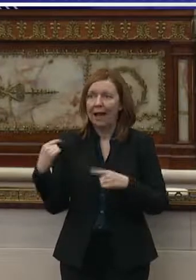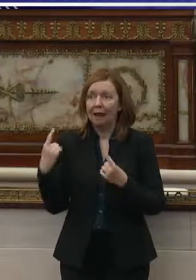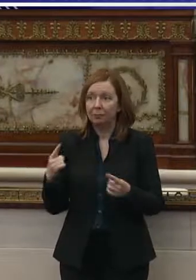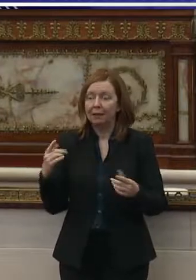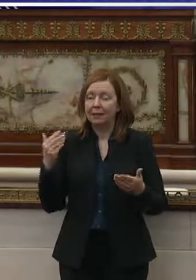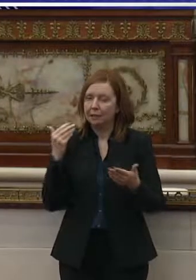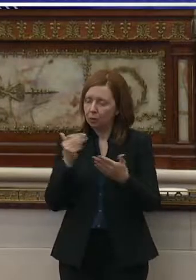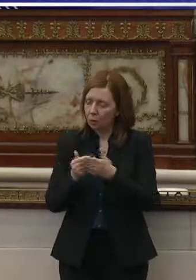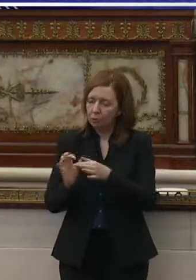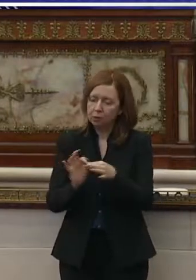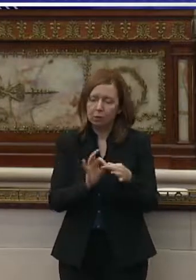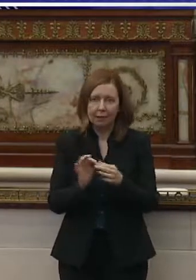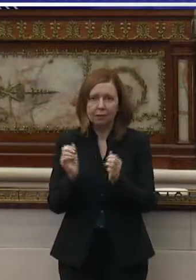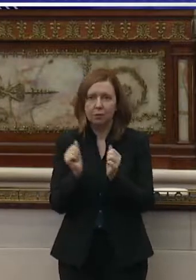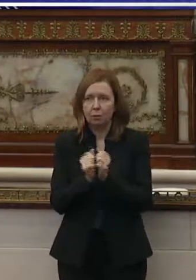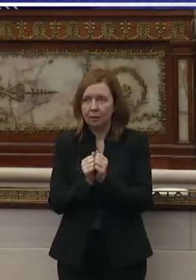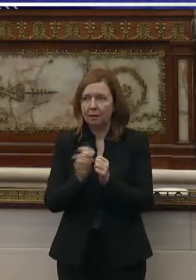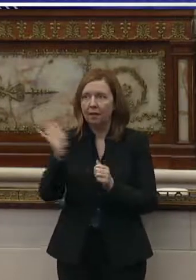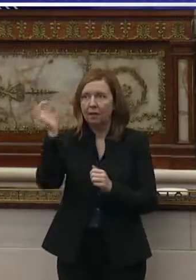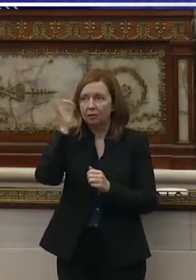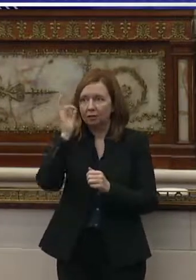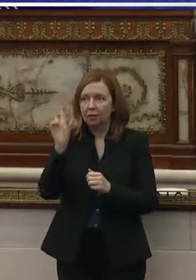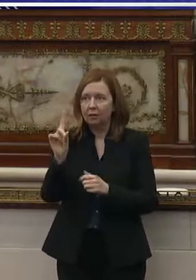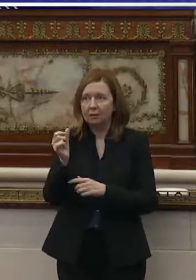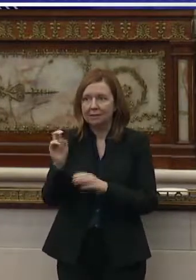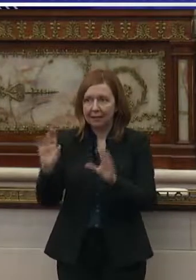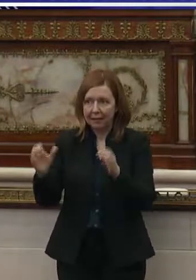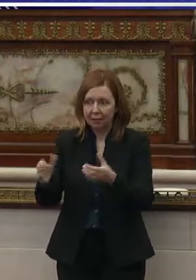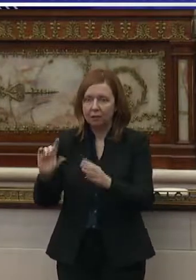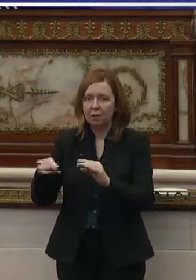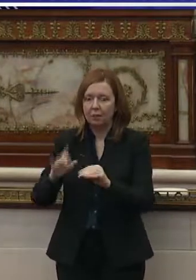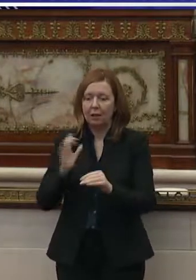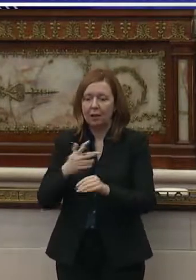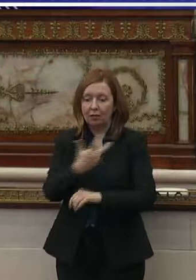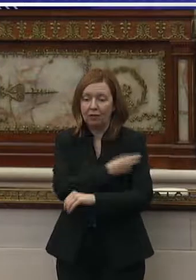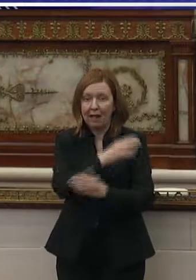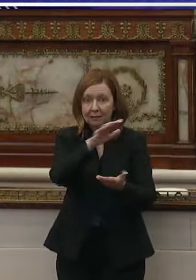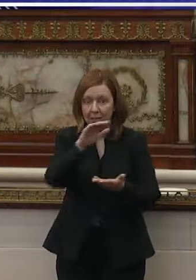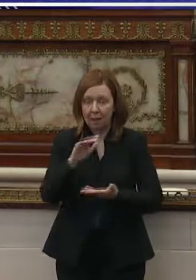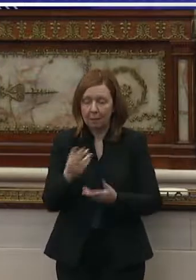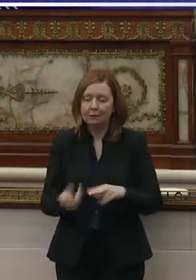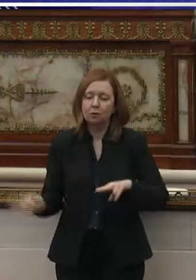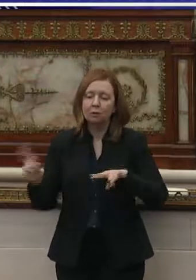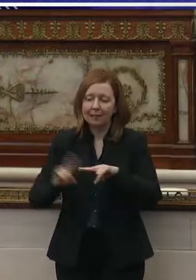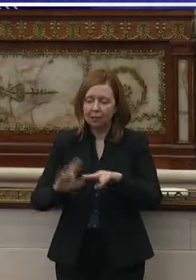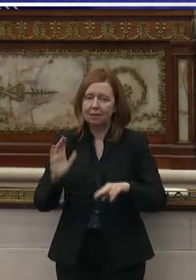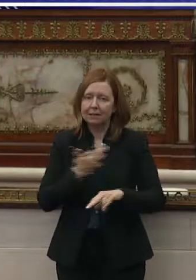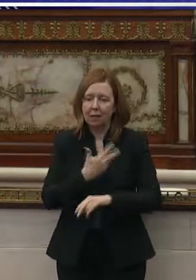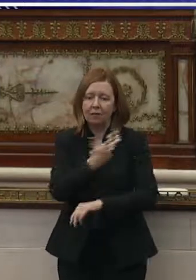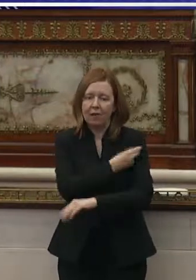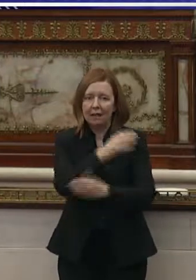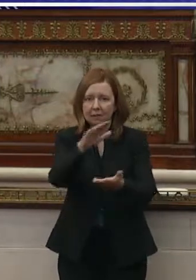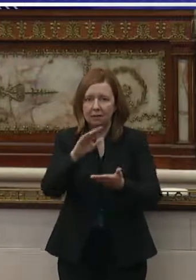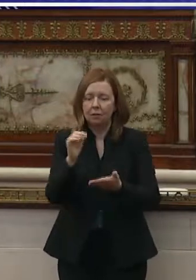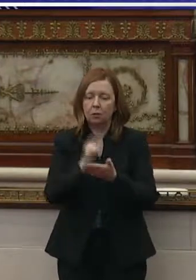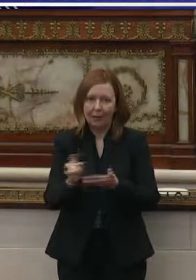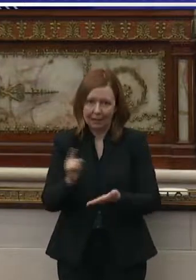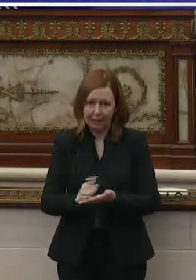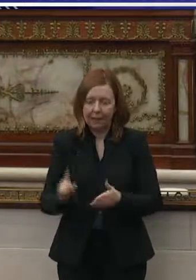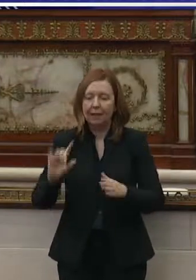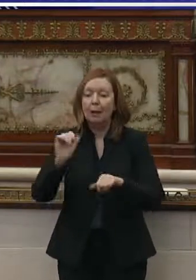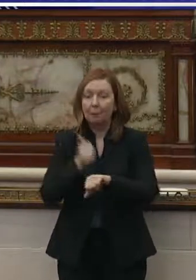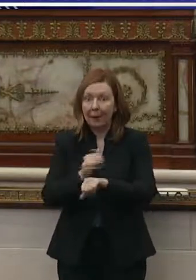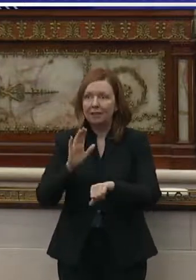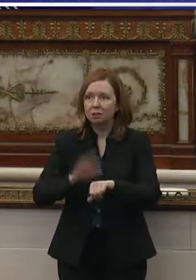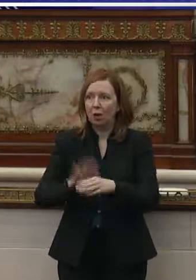very close coordination with our federal delegation about our vaccine allotment to increase our vaccine allotment on a weekly basis based off